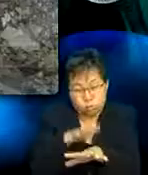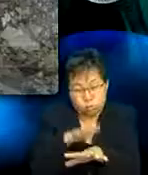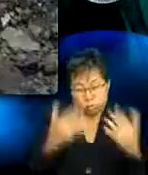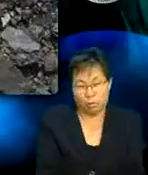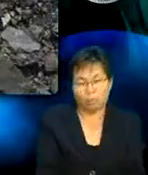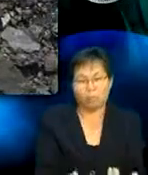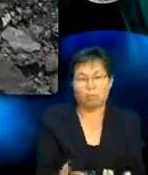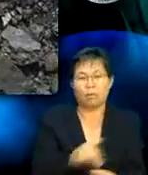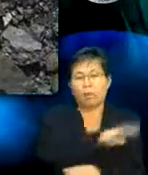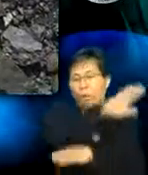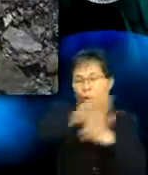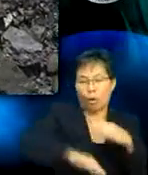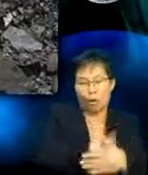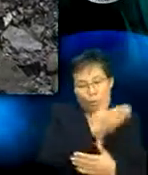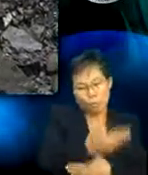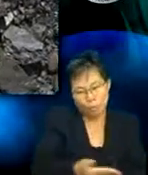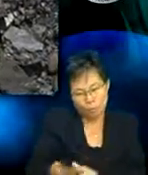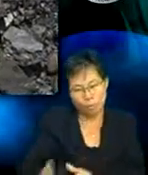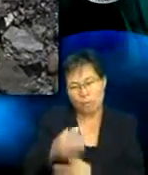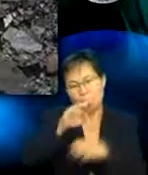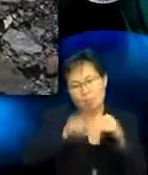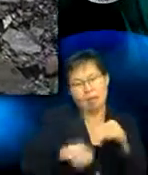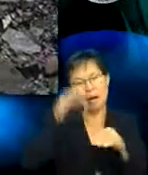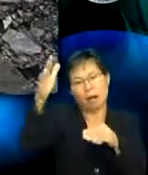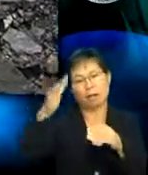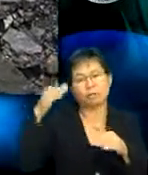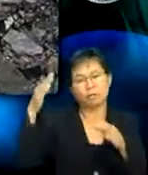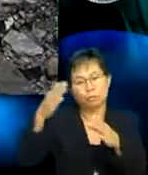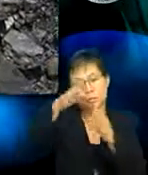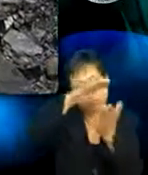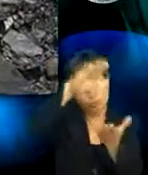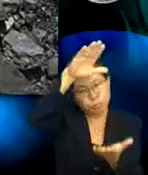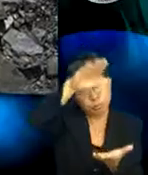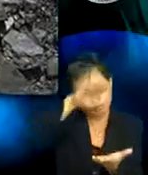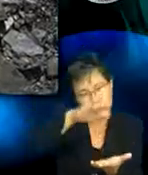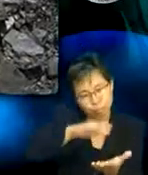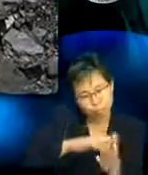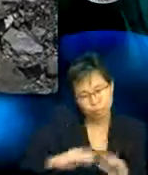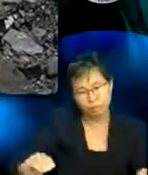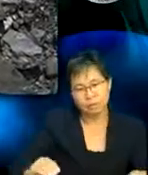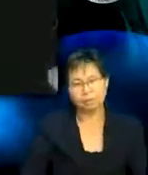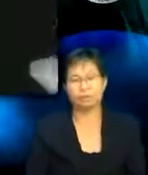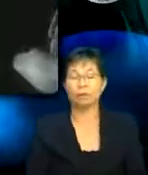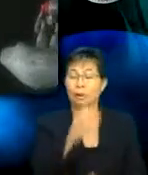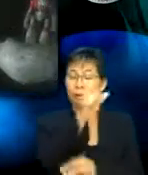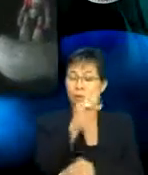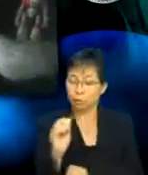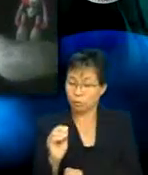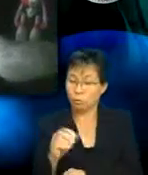grow the way it is growing now, all sources of minerals will soon be depleted.